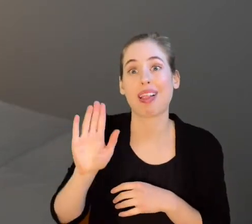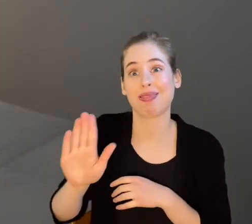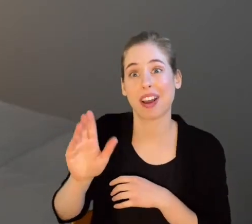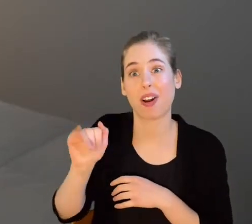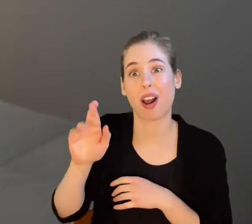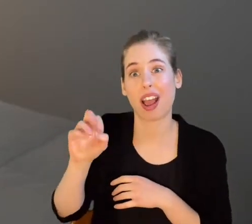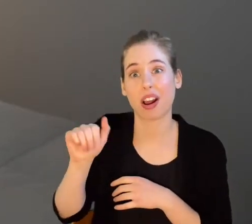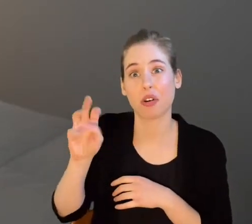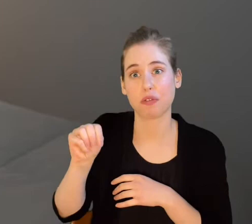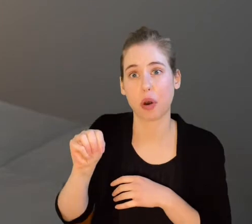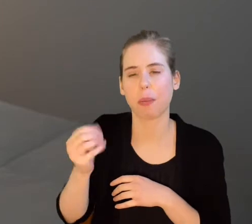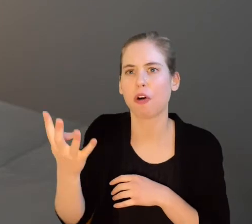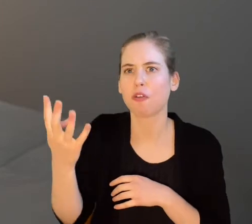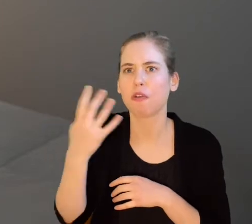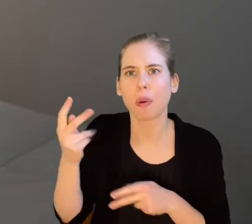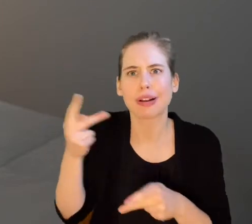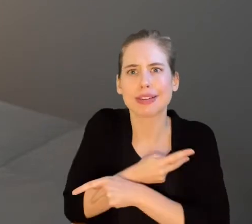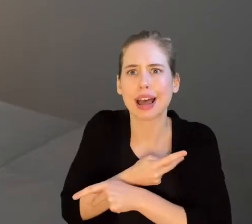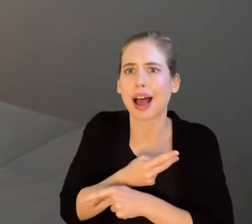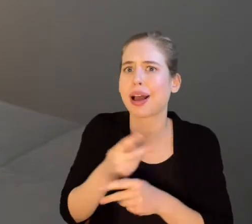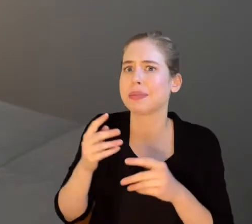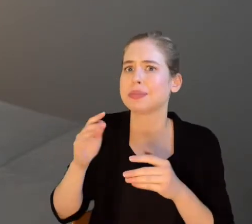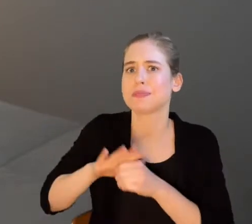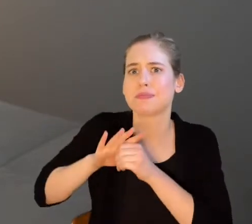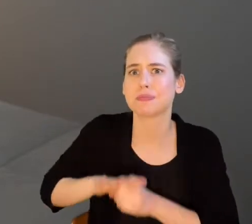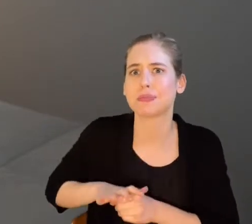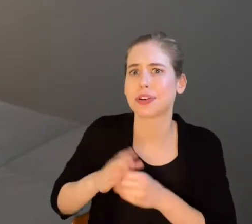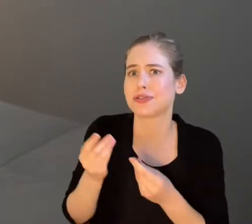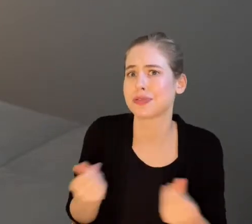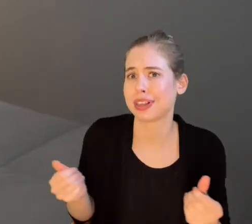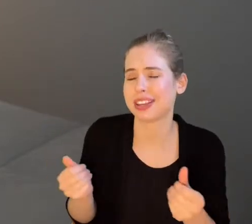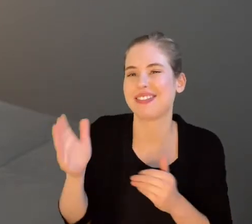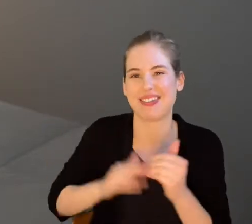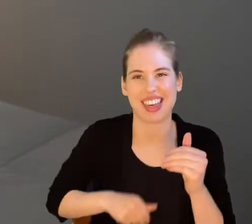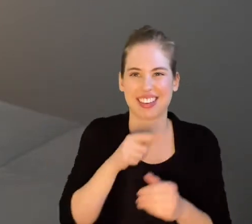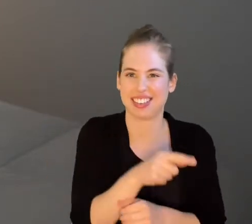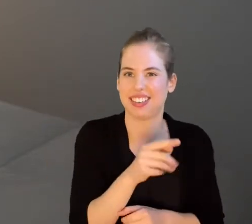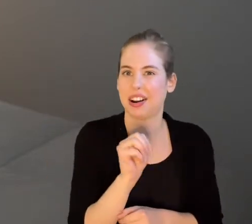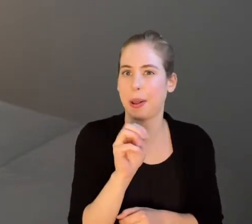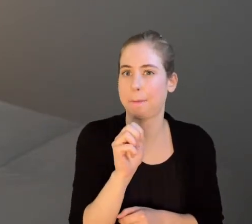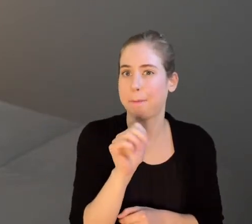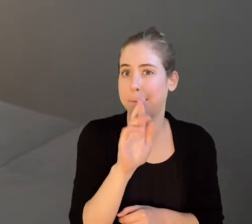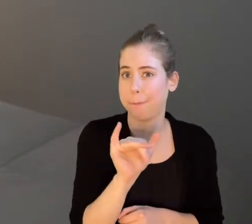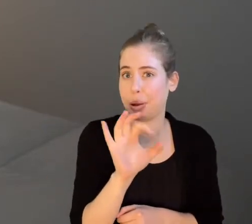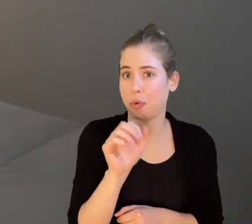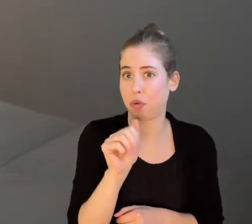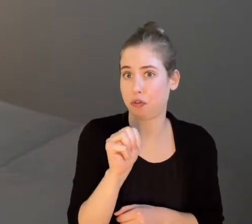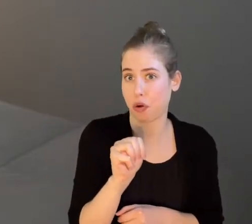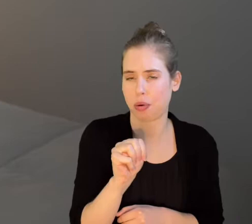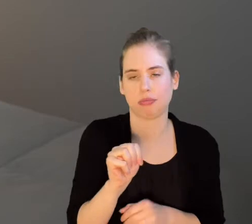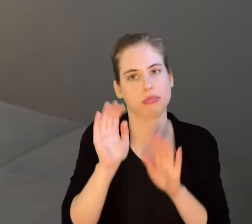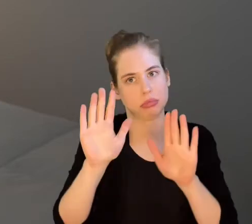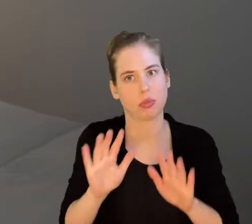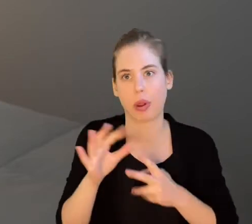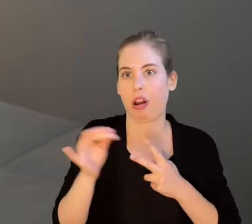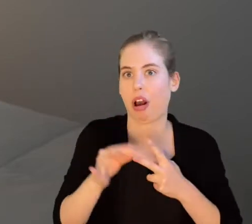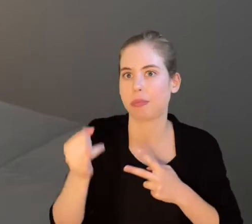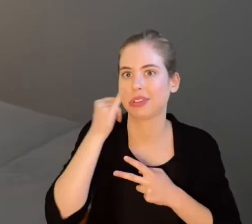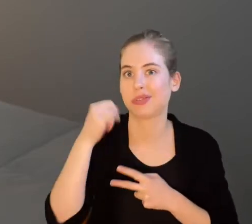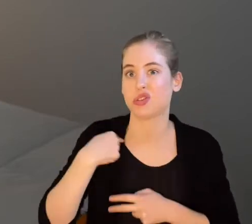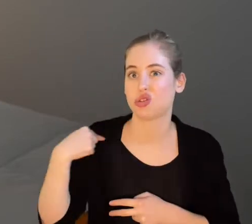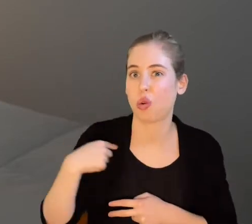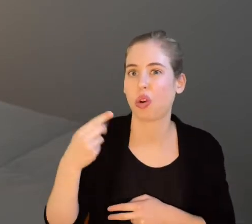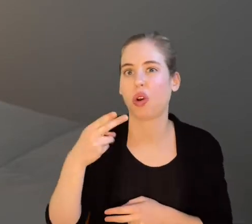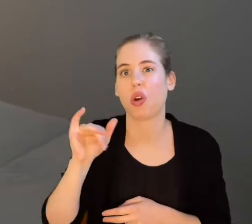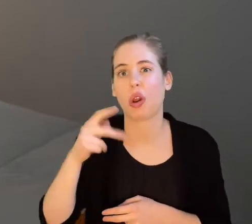relief than a traditional memory foam mattress, which means it could be a great choice for anyone that suffers from shoulder or hip pain, along with